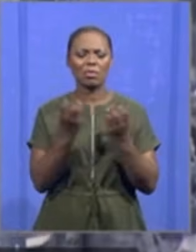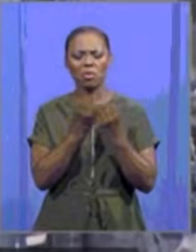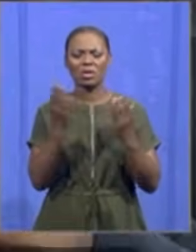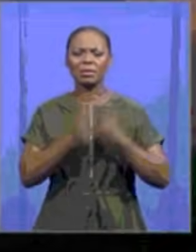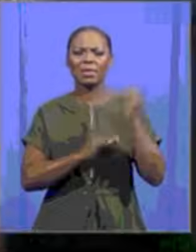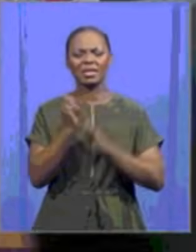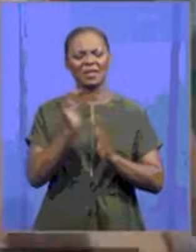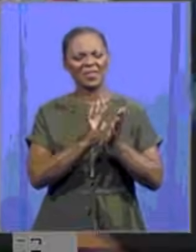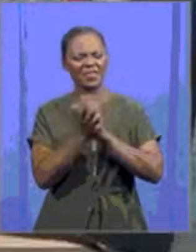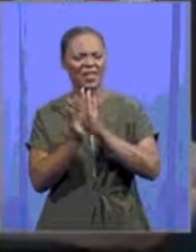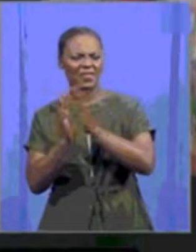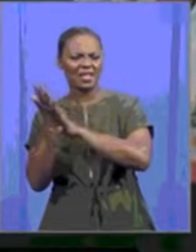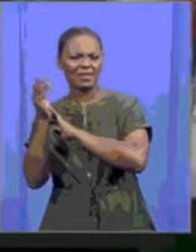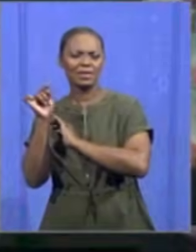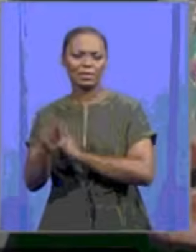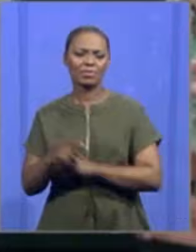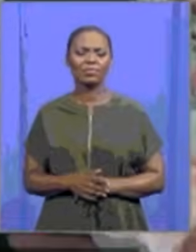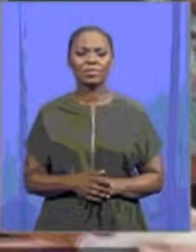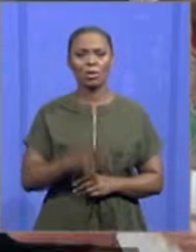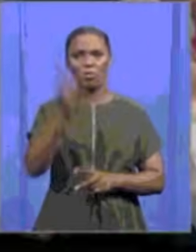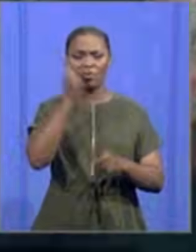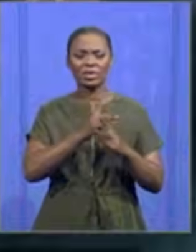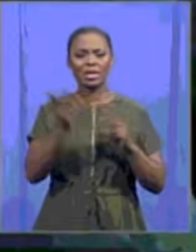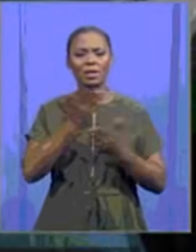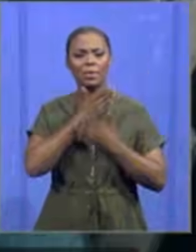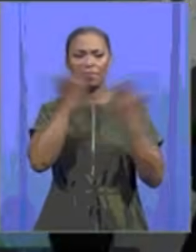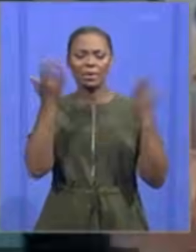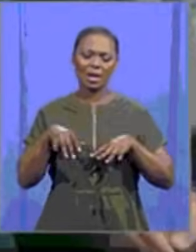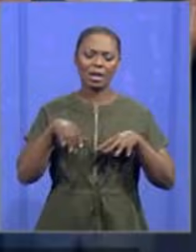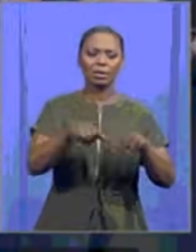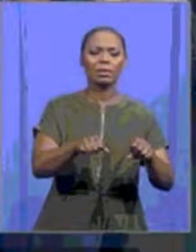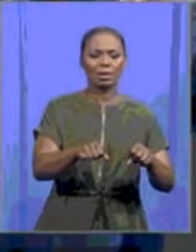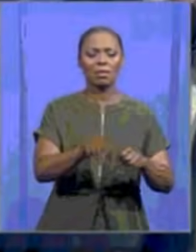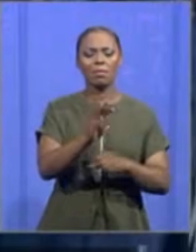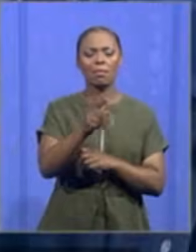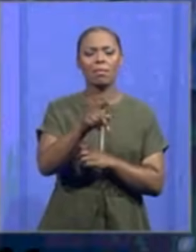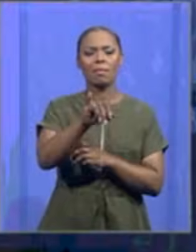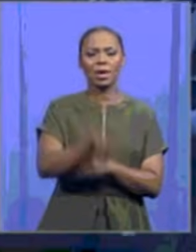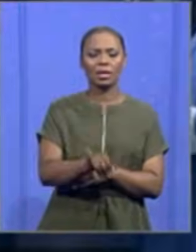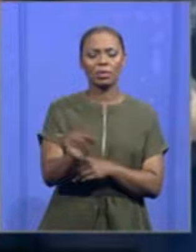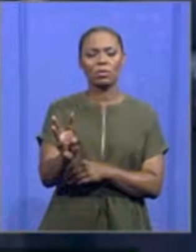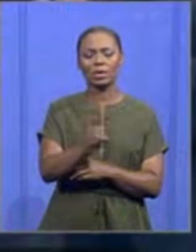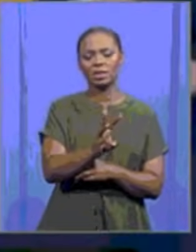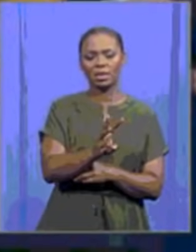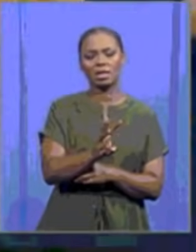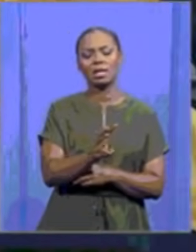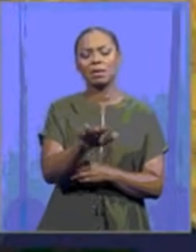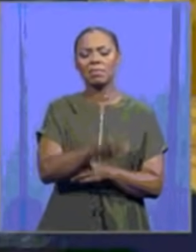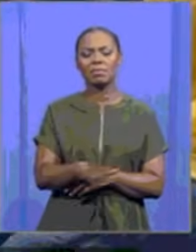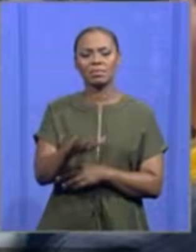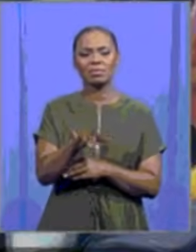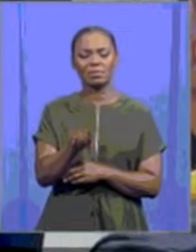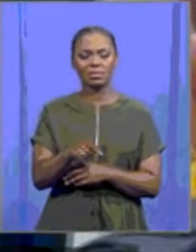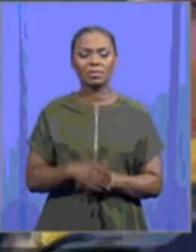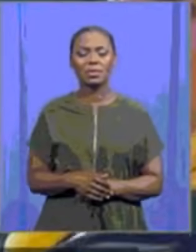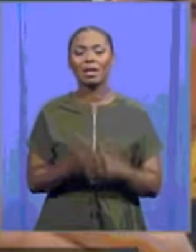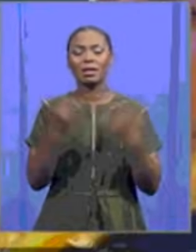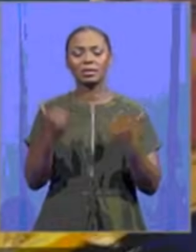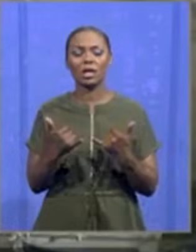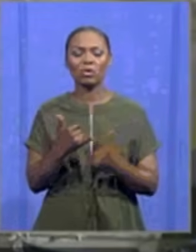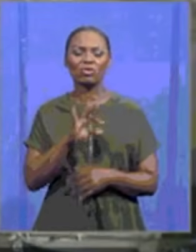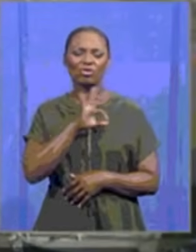were unethically and unprofessionally adopted by many Western media outlets, this is completely